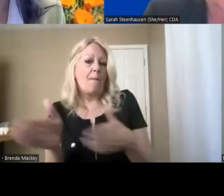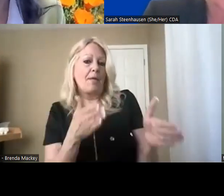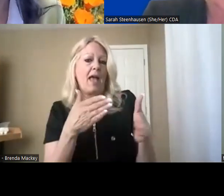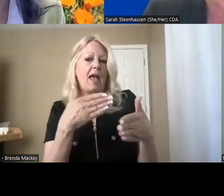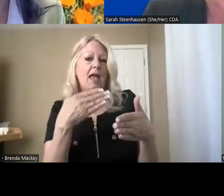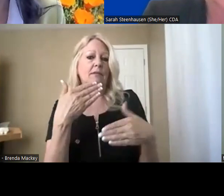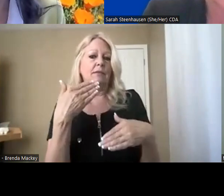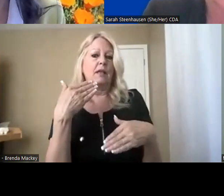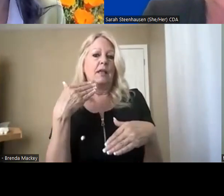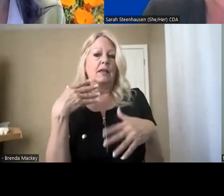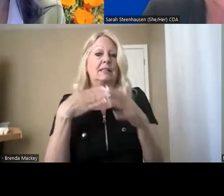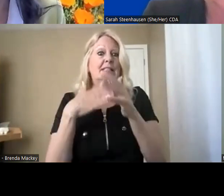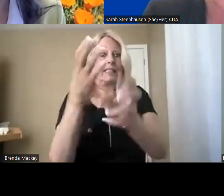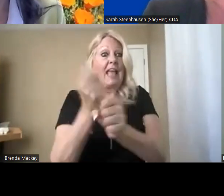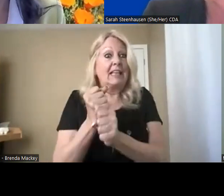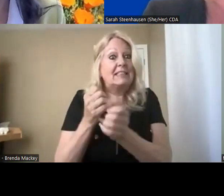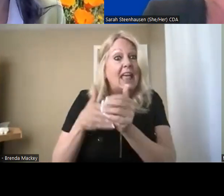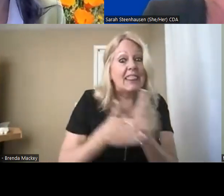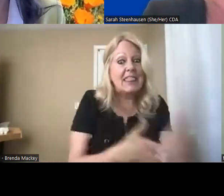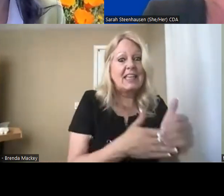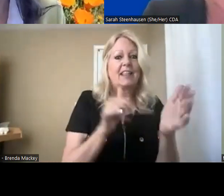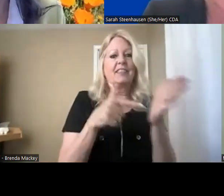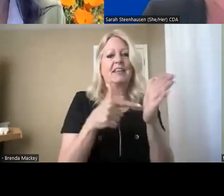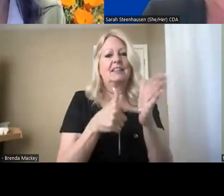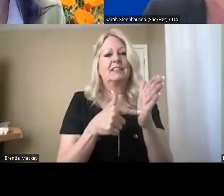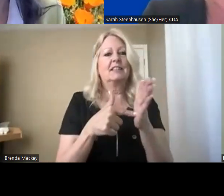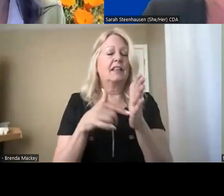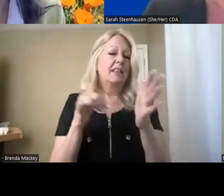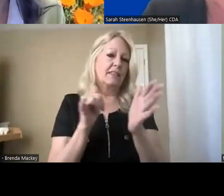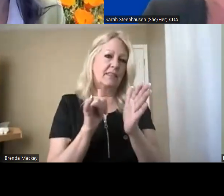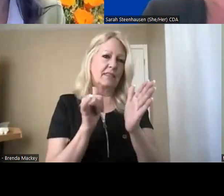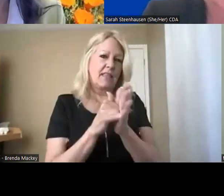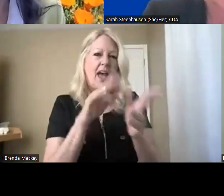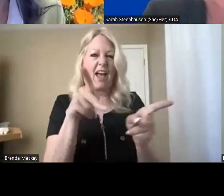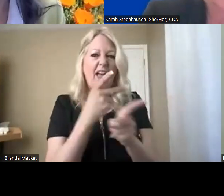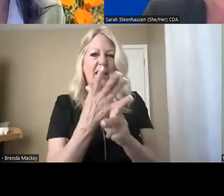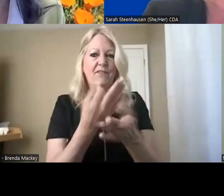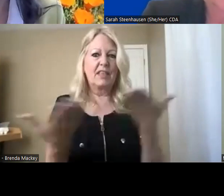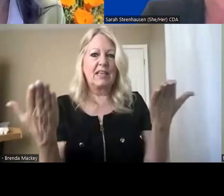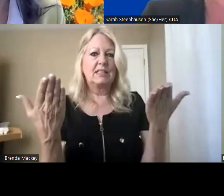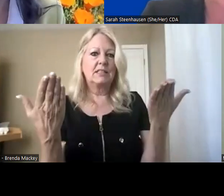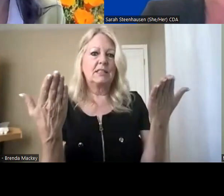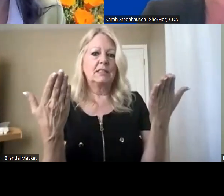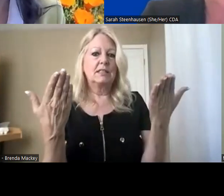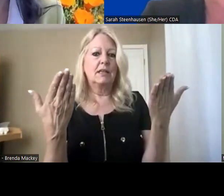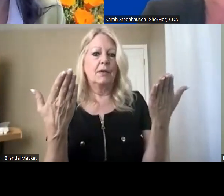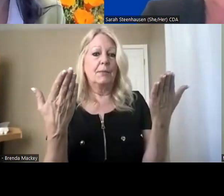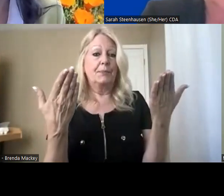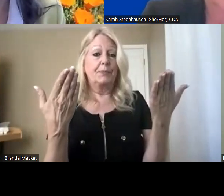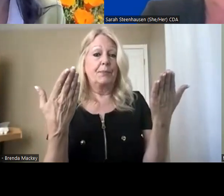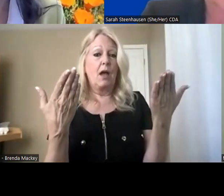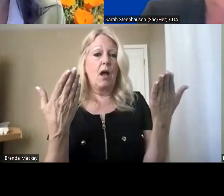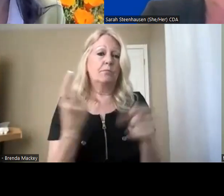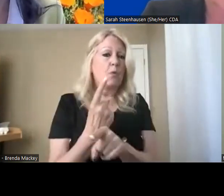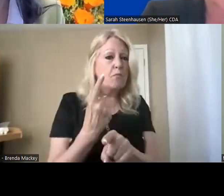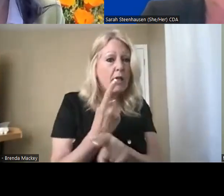me that they've already done it. That would be great. But that sort of thing, you know, and having some regulatory backup to push that